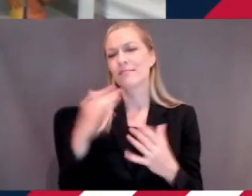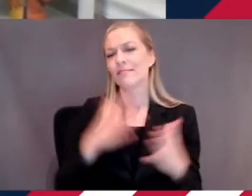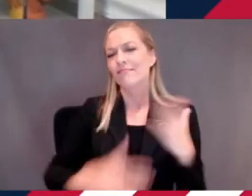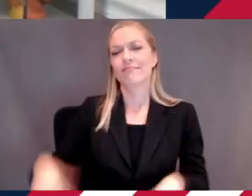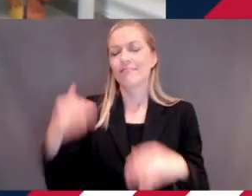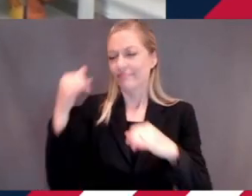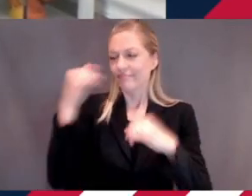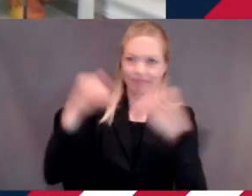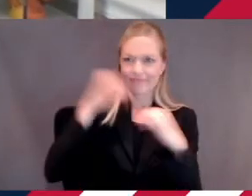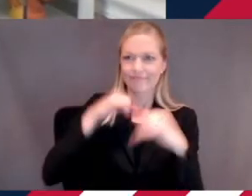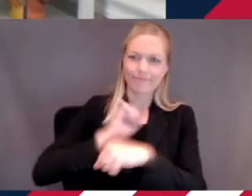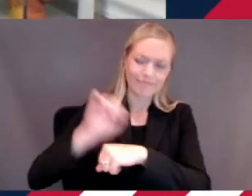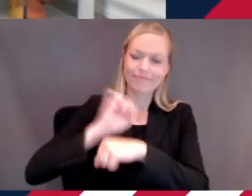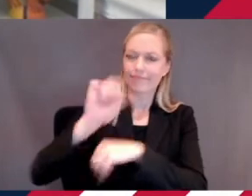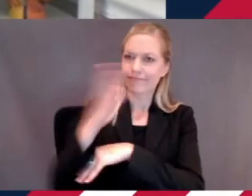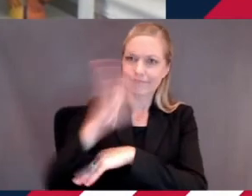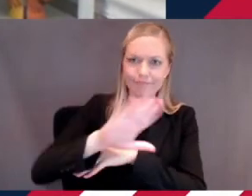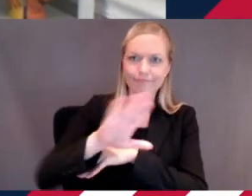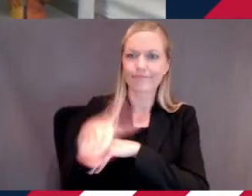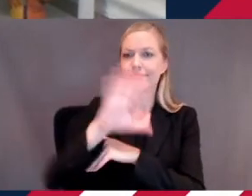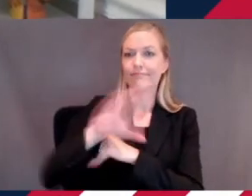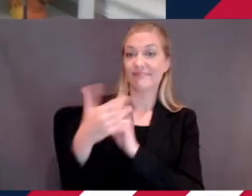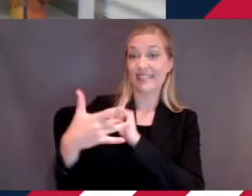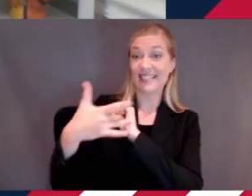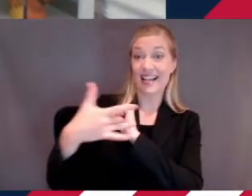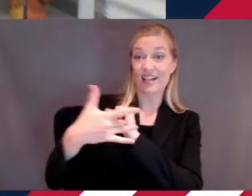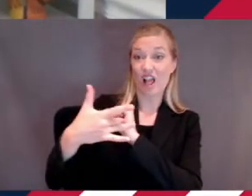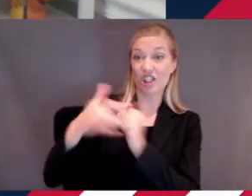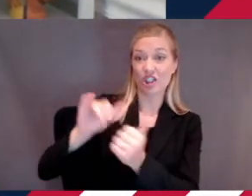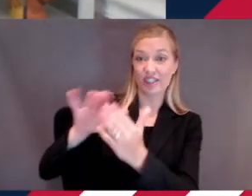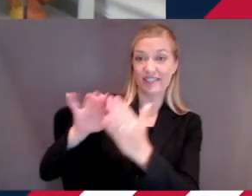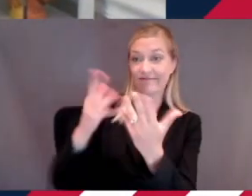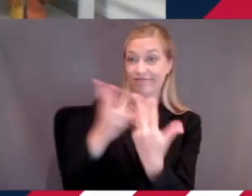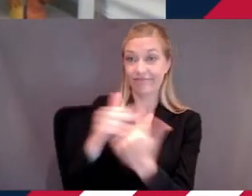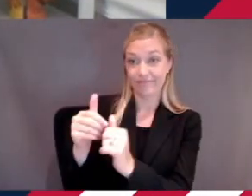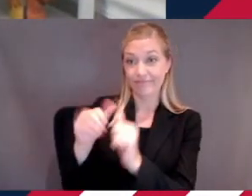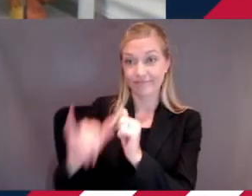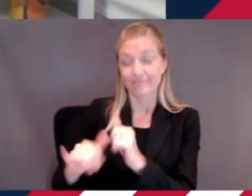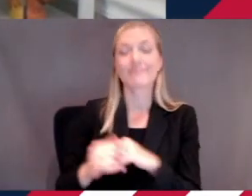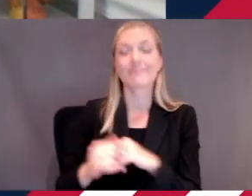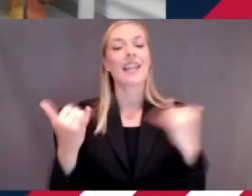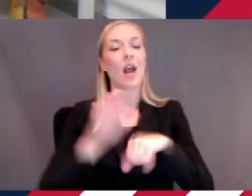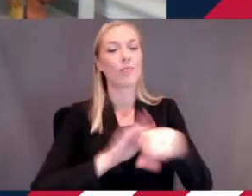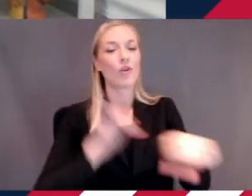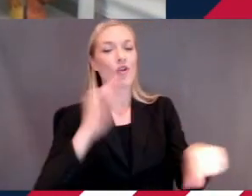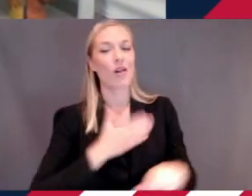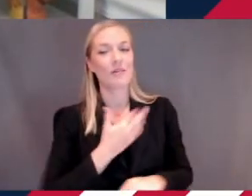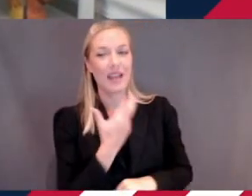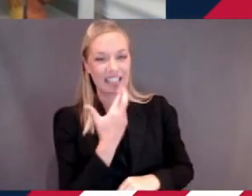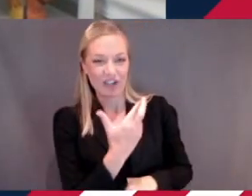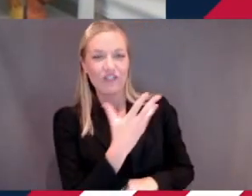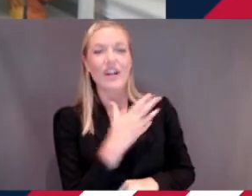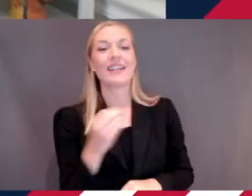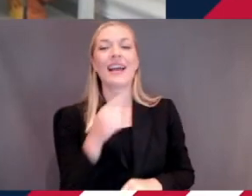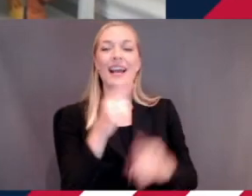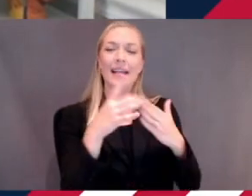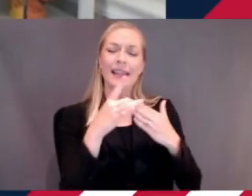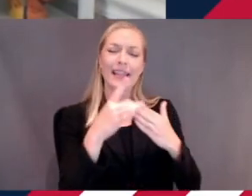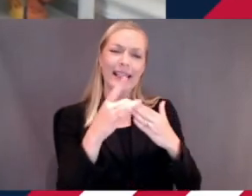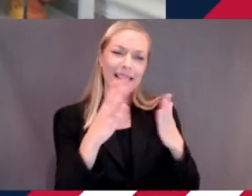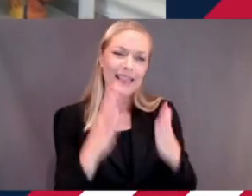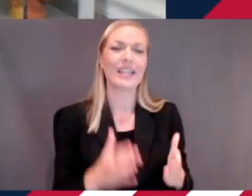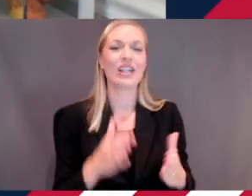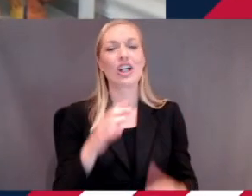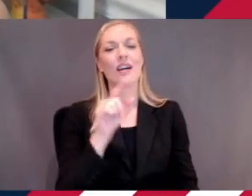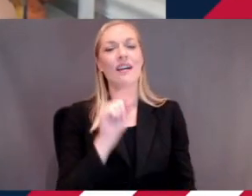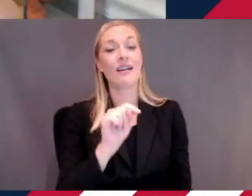Now, I would like to call on my dear friend, our fearless leader in the DNC chair, Tom Perez. Tom is a dedicated public servant